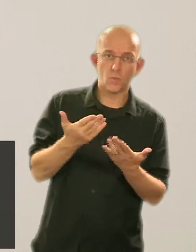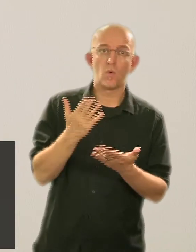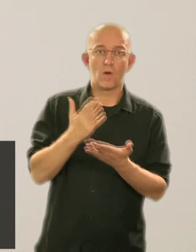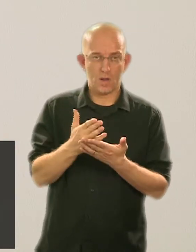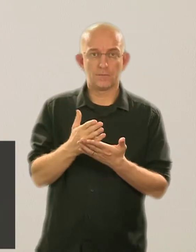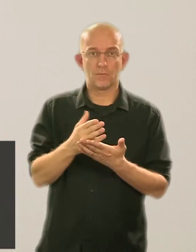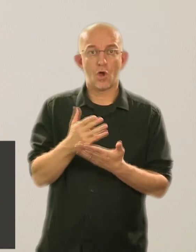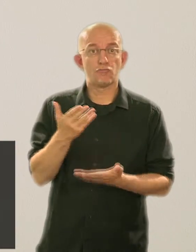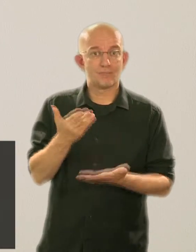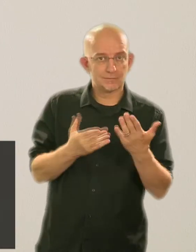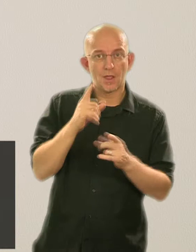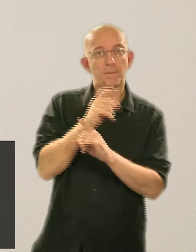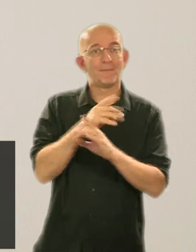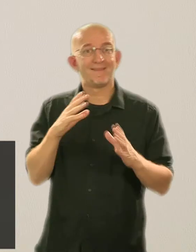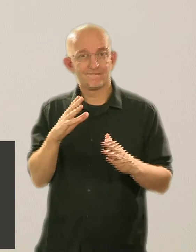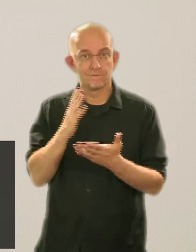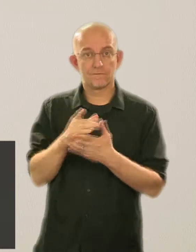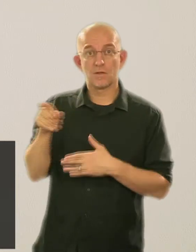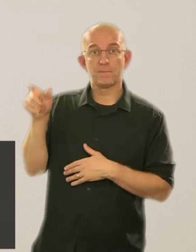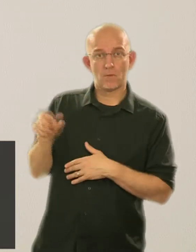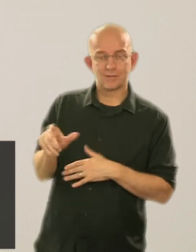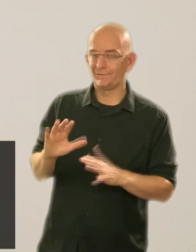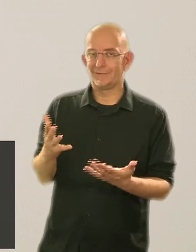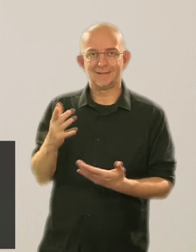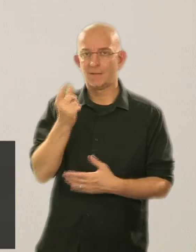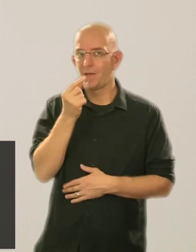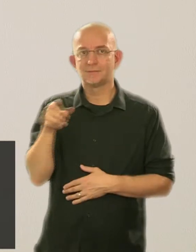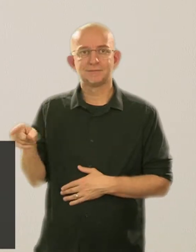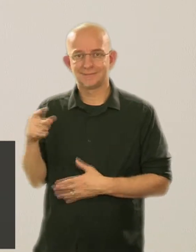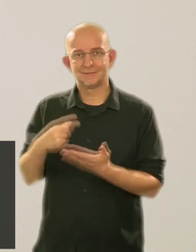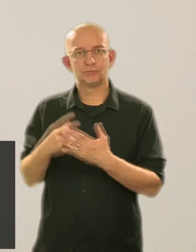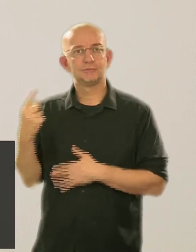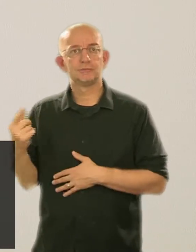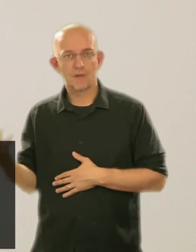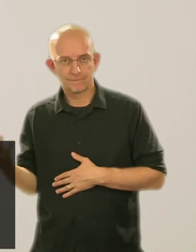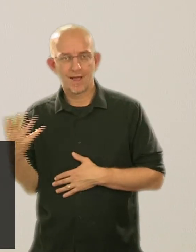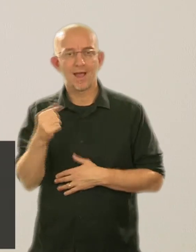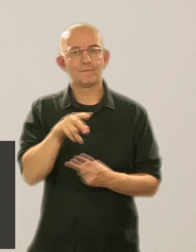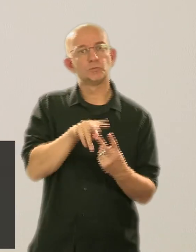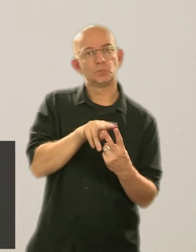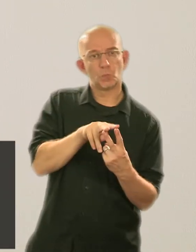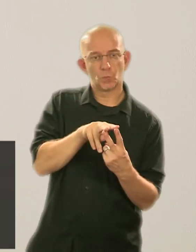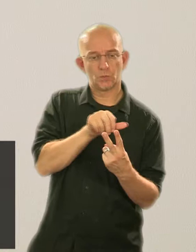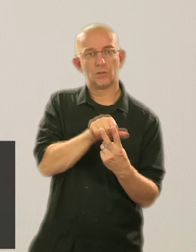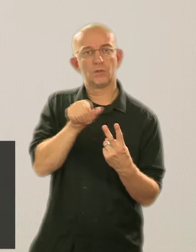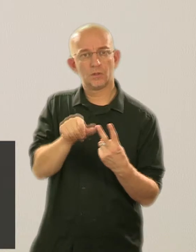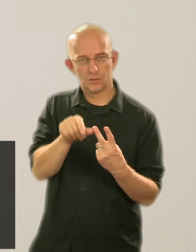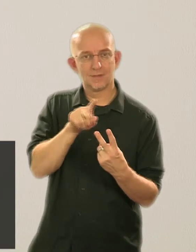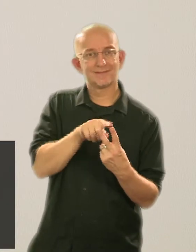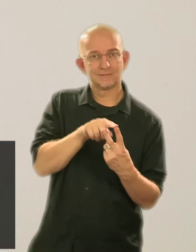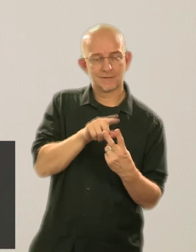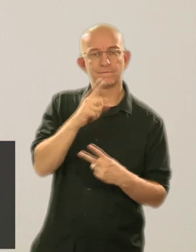must demonstrate and evidence reasonable belief that the person lacks capacity to make decisions for